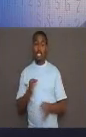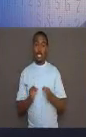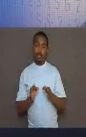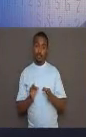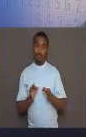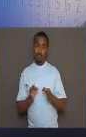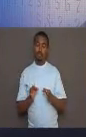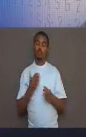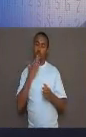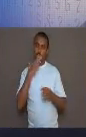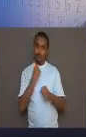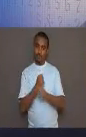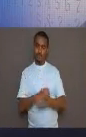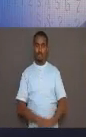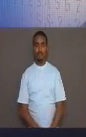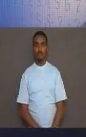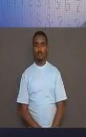so, well done.